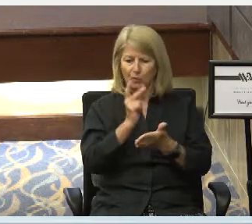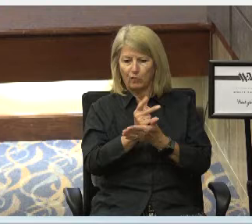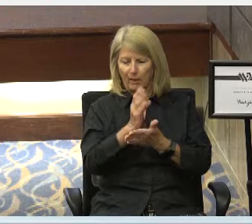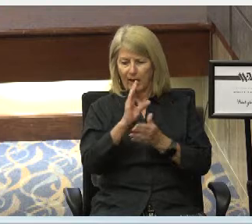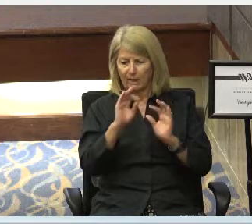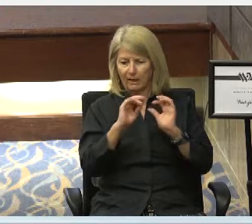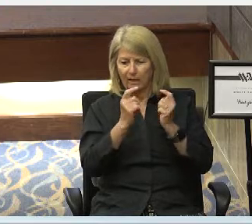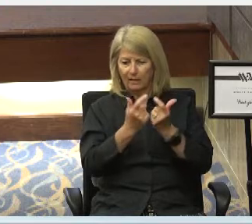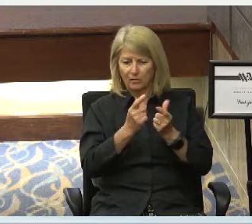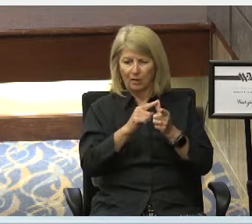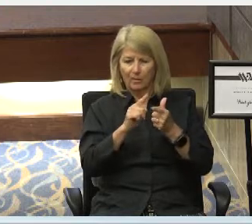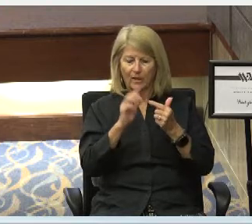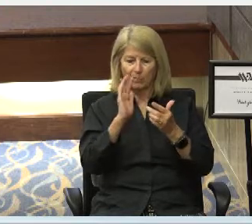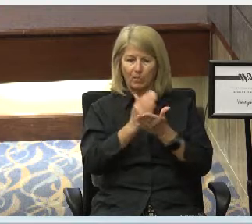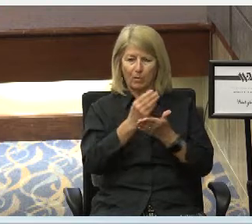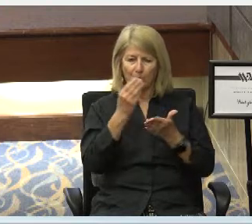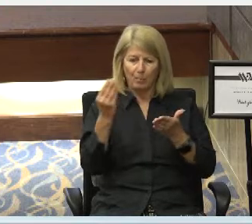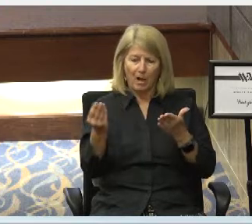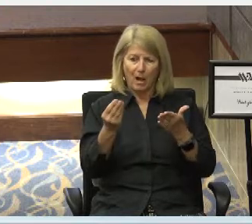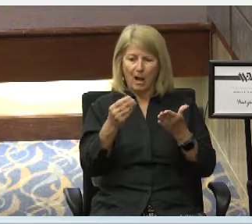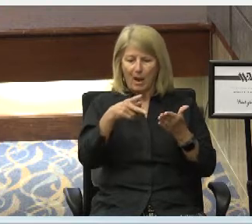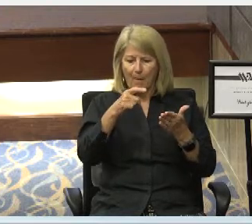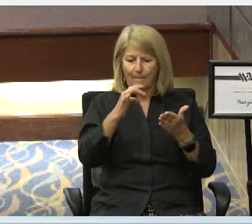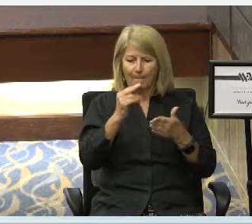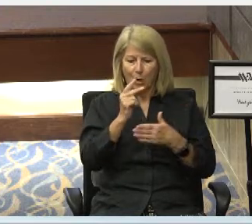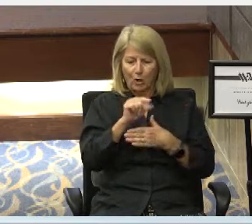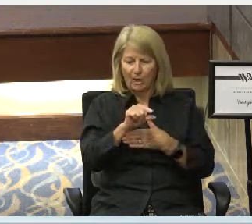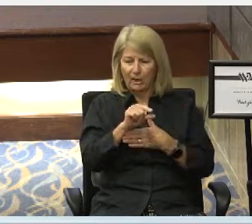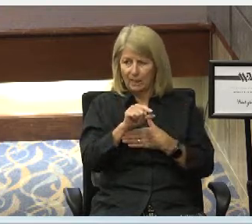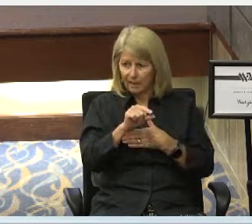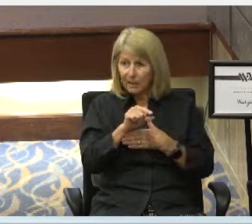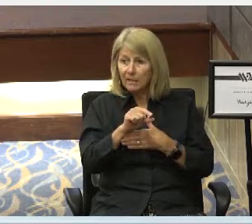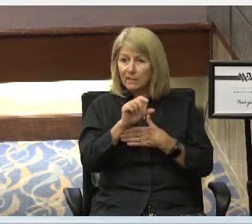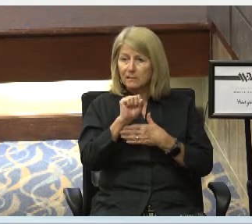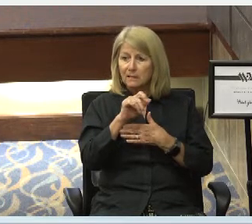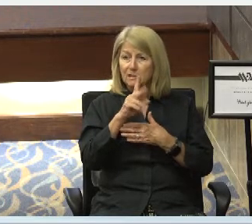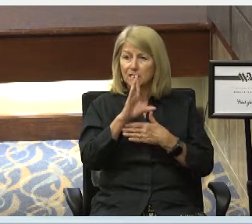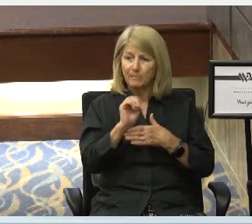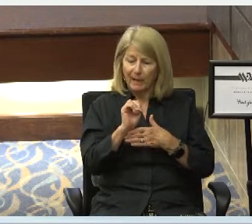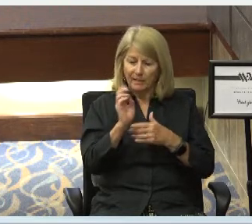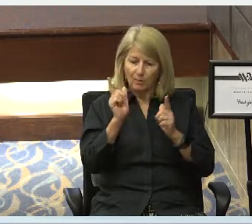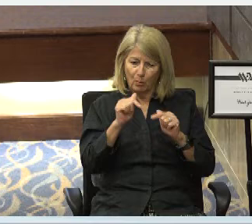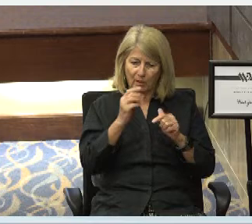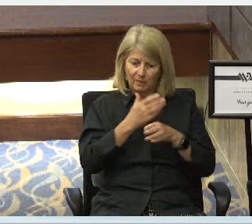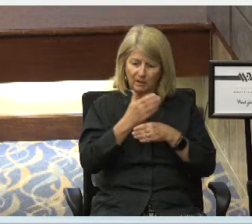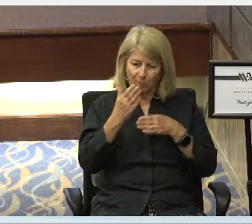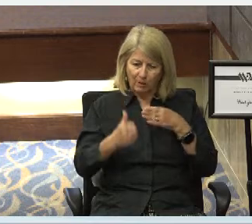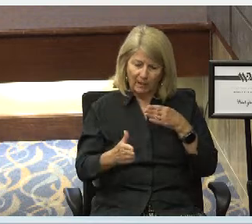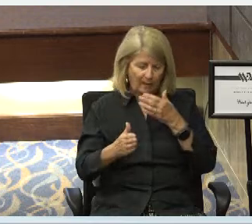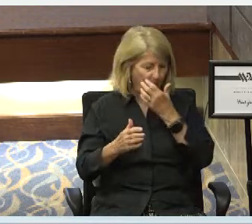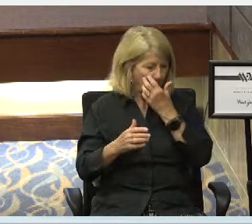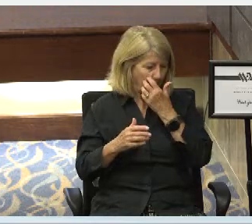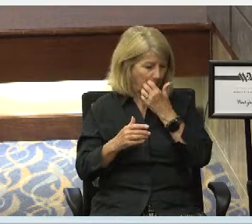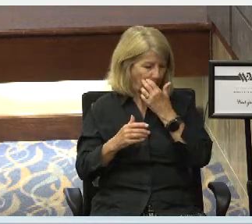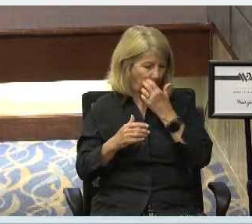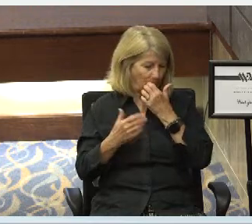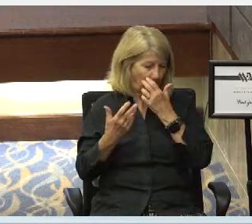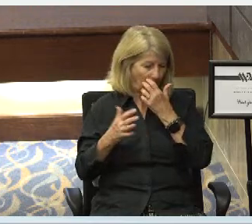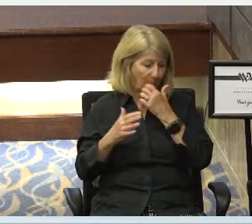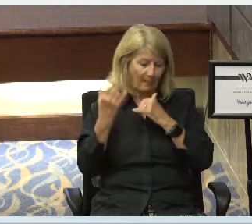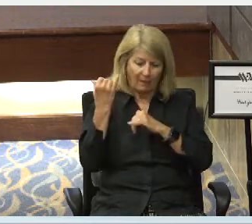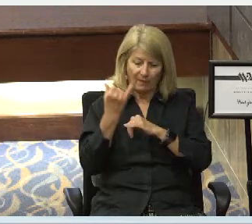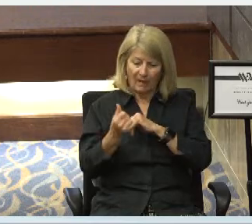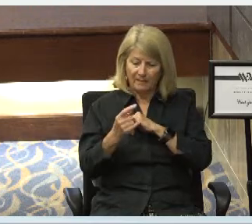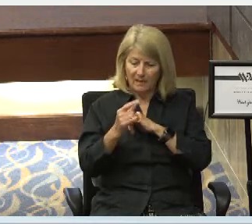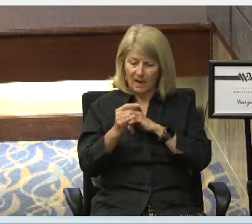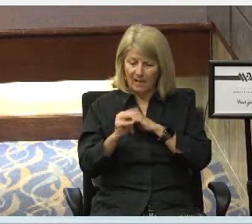We will then buy the parking spaces upon completion and work with Catalyst on the affordable housing element. The last